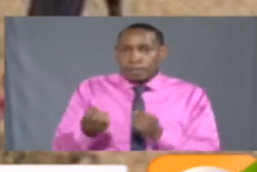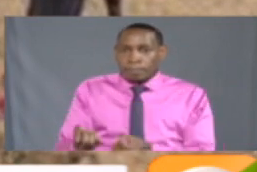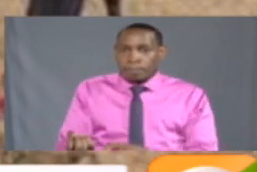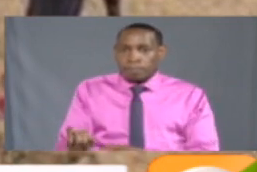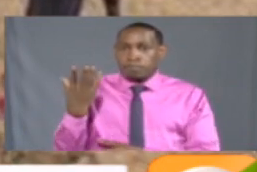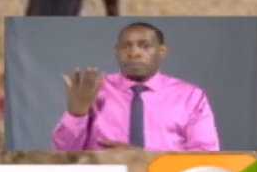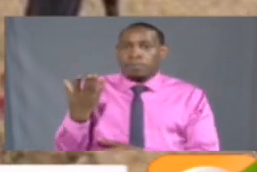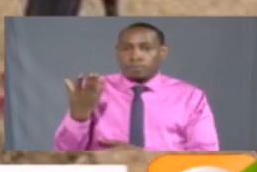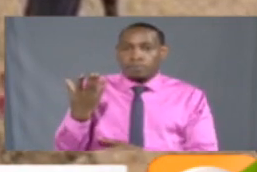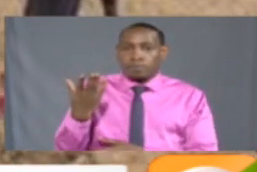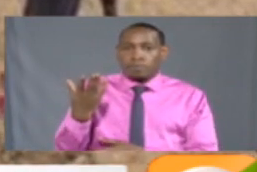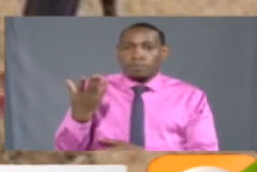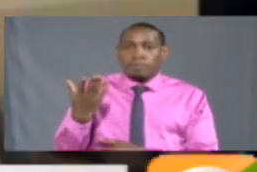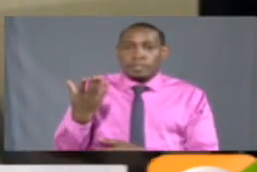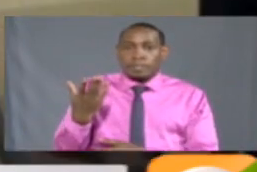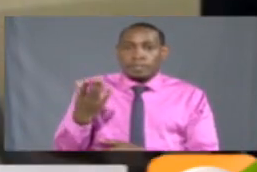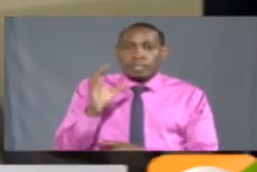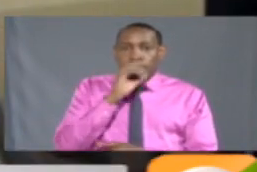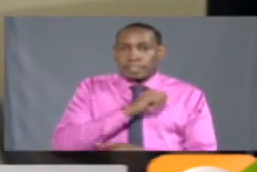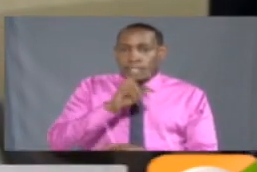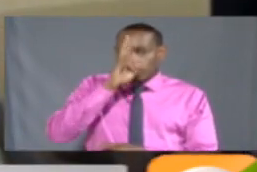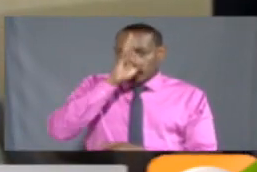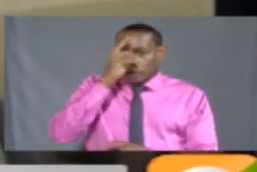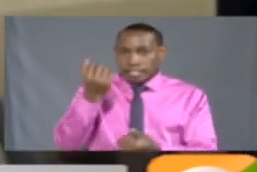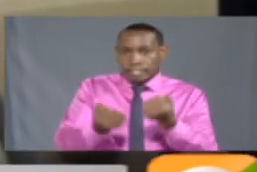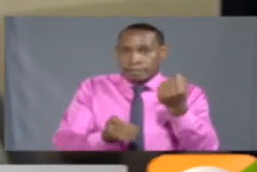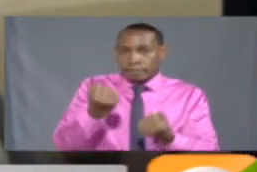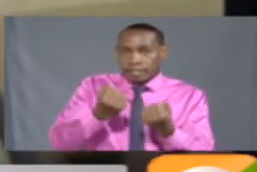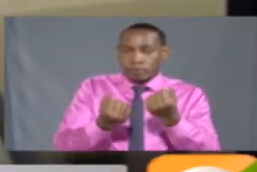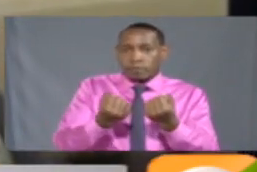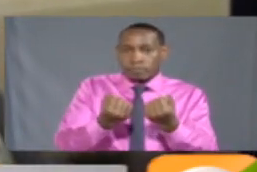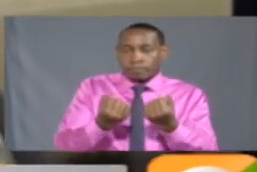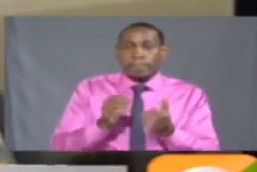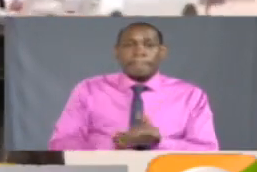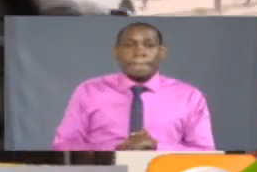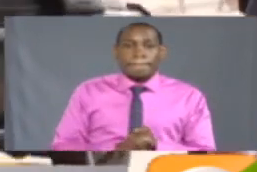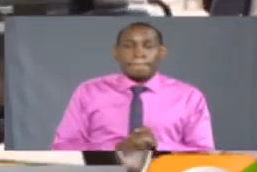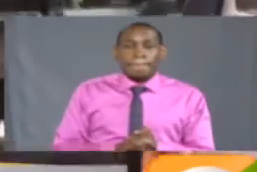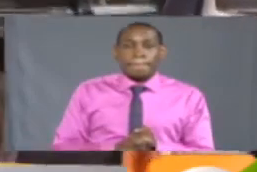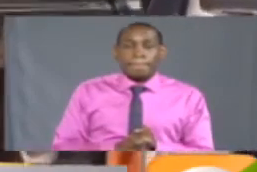explosive device went off, missing a police vehicle by a whisker.